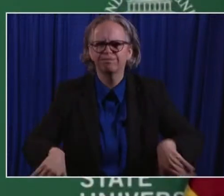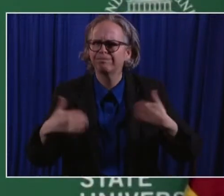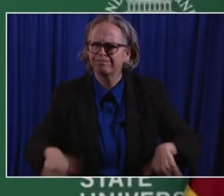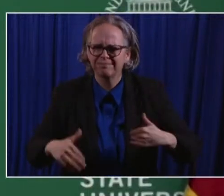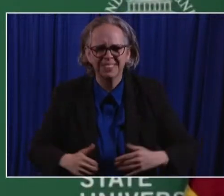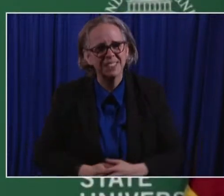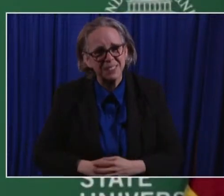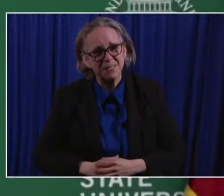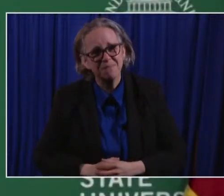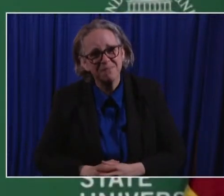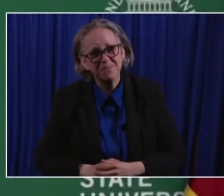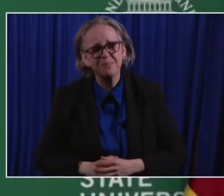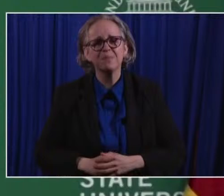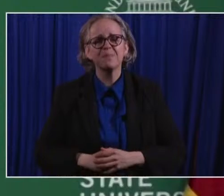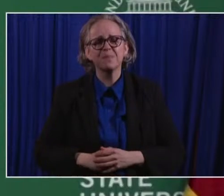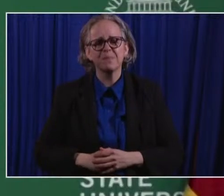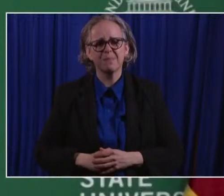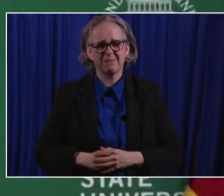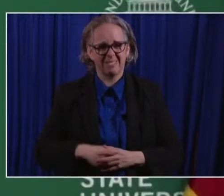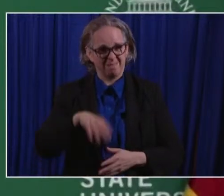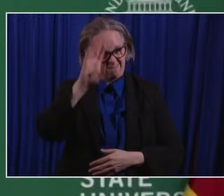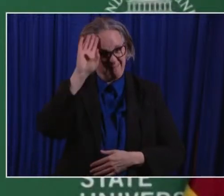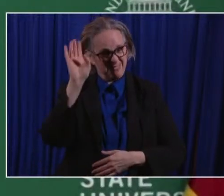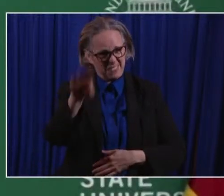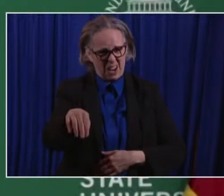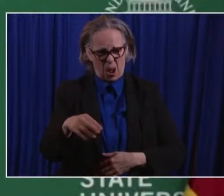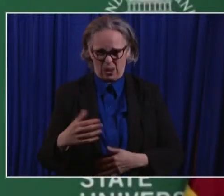team here has put